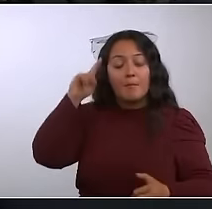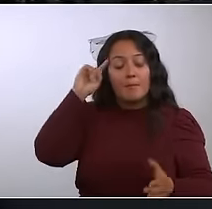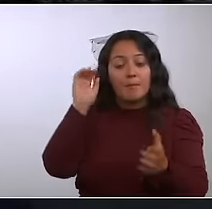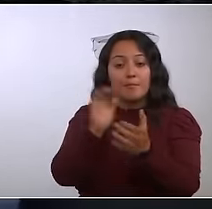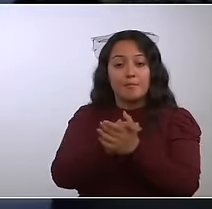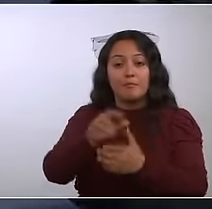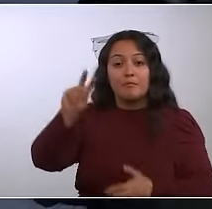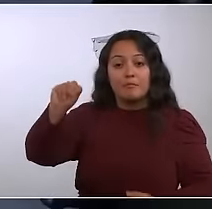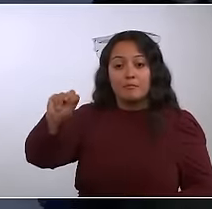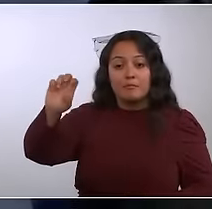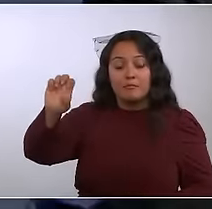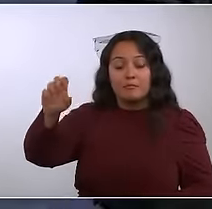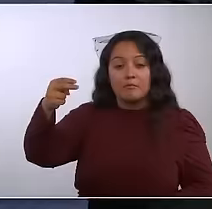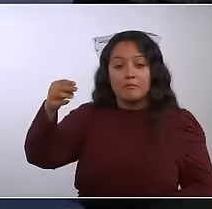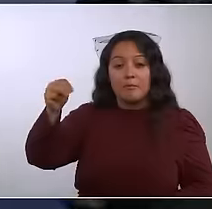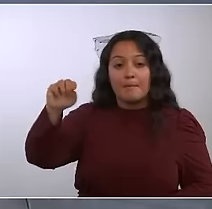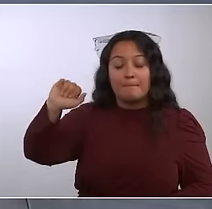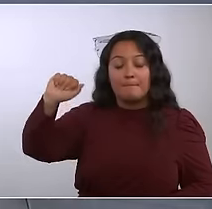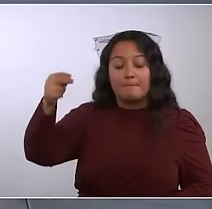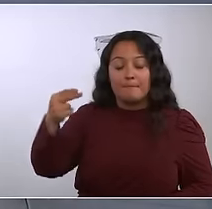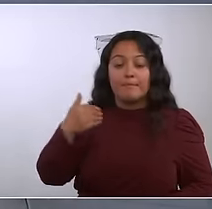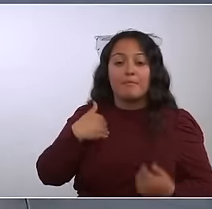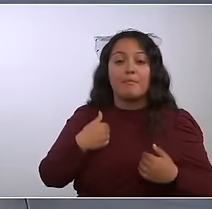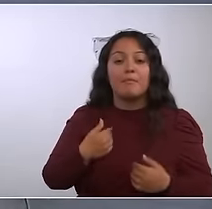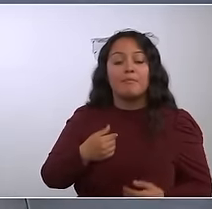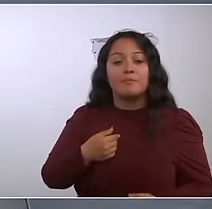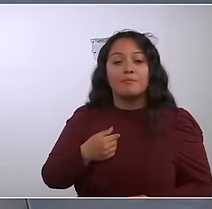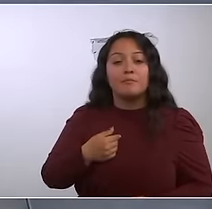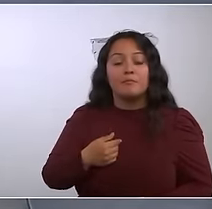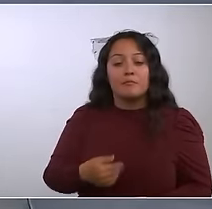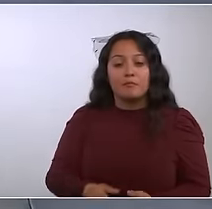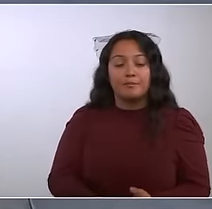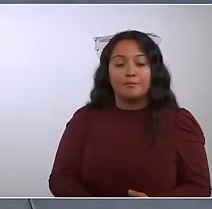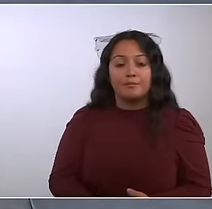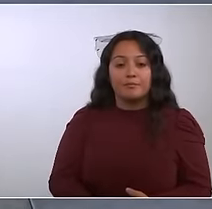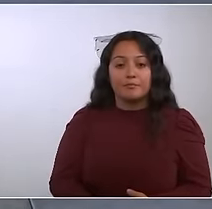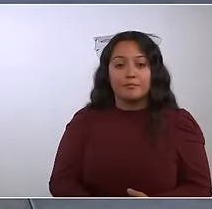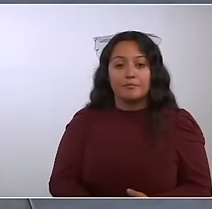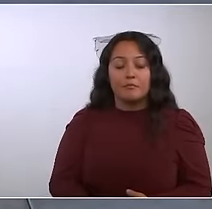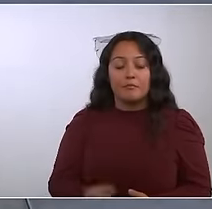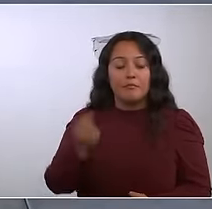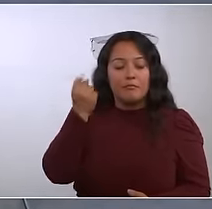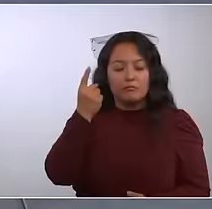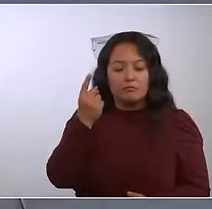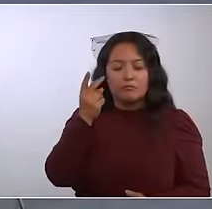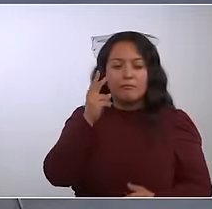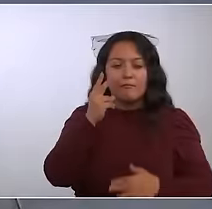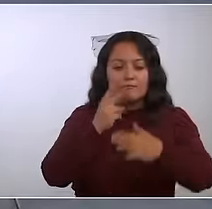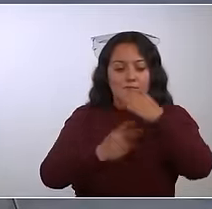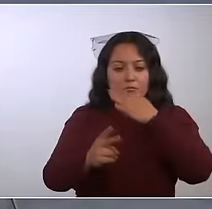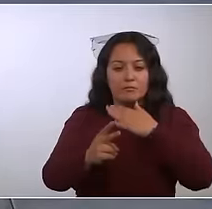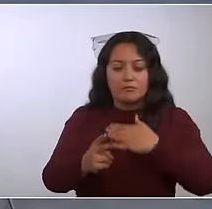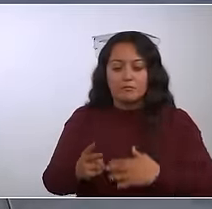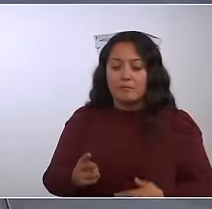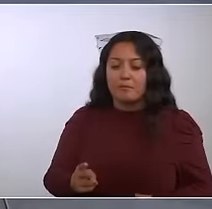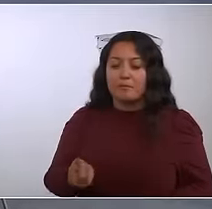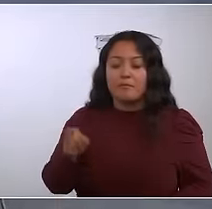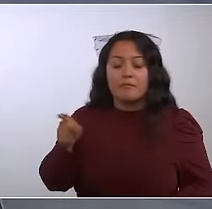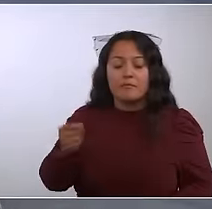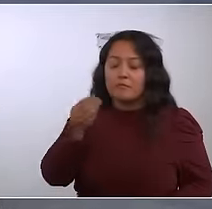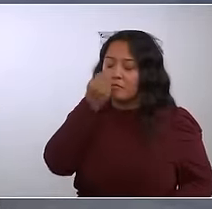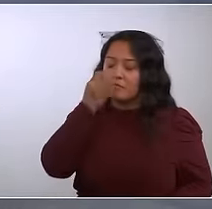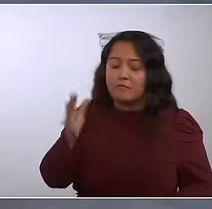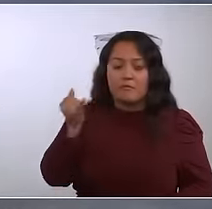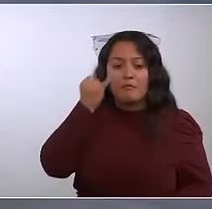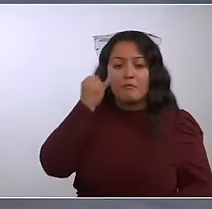that Nehemiah had a clear focus. Yo creo que Nehemías tenía un enfoque claro. It didn't matter if the city was broken down. No importaba si la ciudad it didn't estaba matter